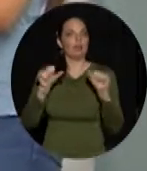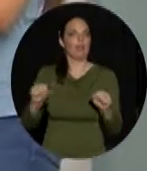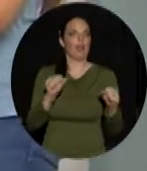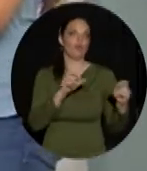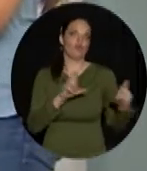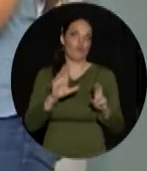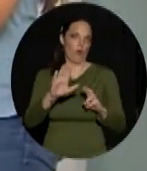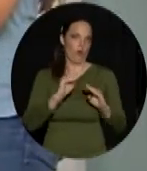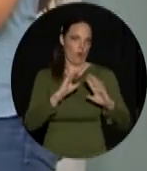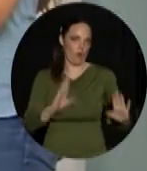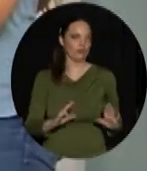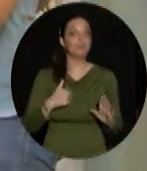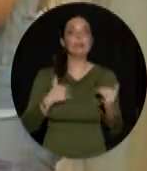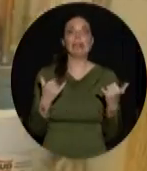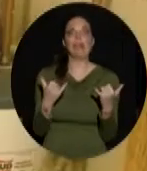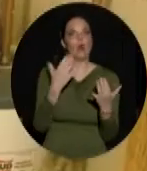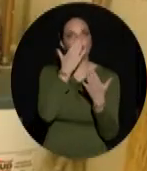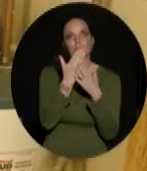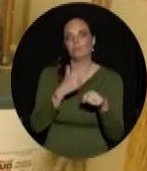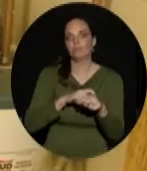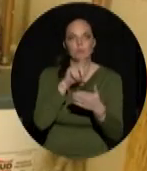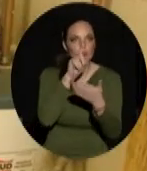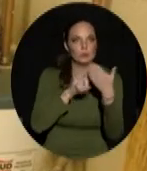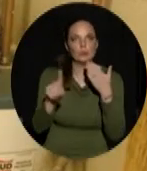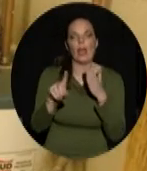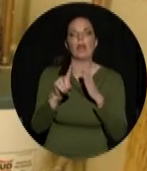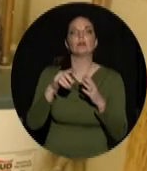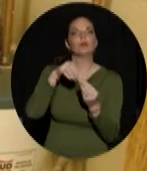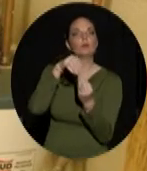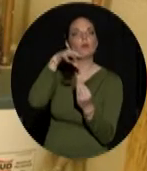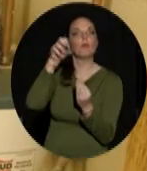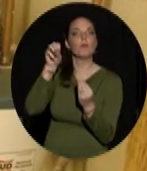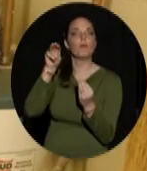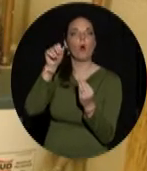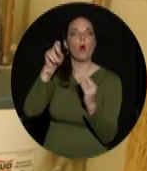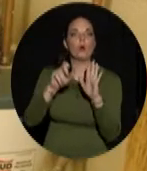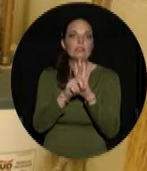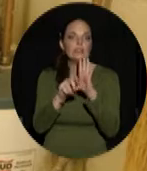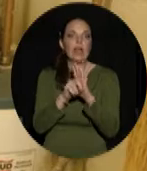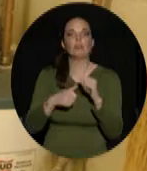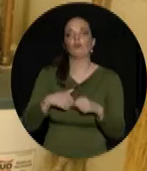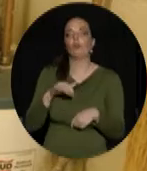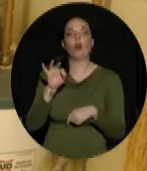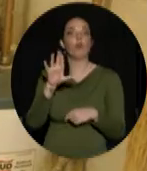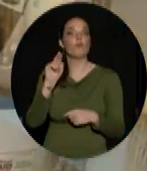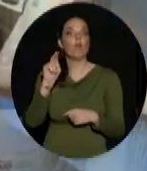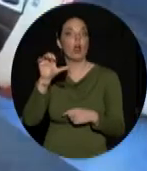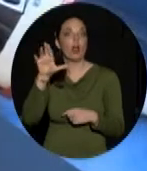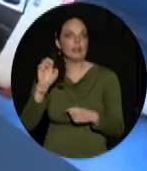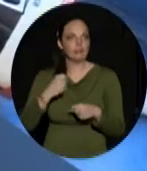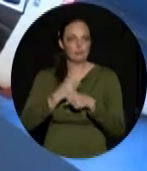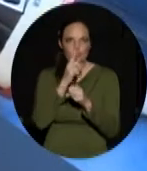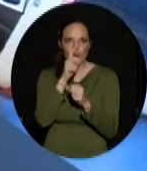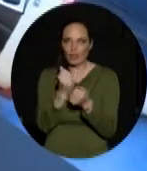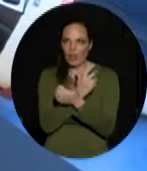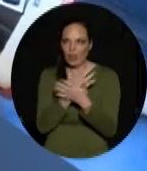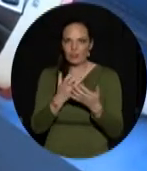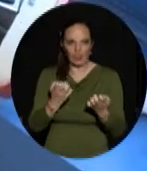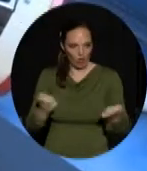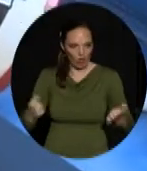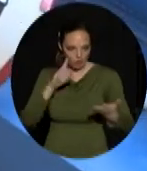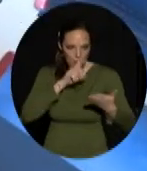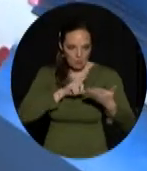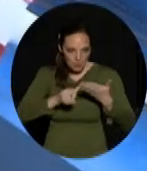a time as any to check your smoke detectors, check your furnace, make sure that all the equipment in your home is operating properly, just making sure that your